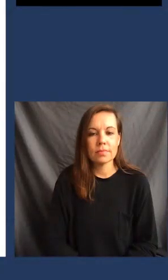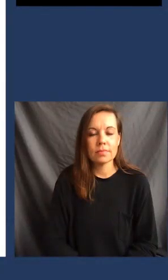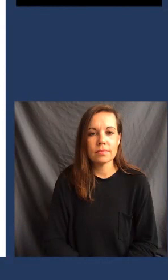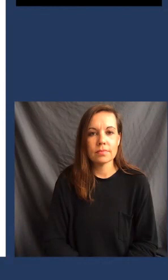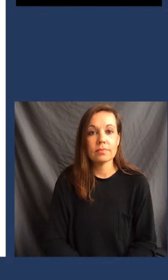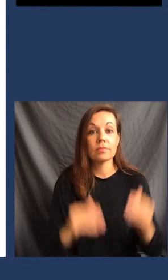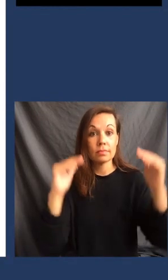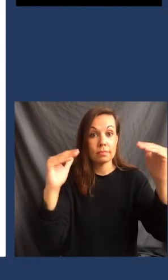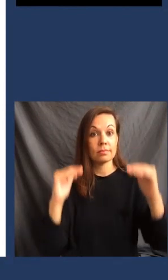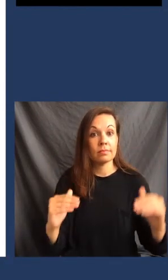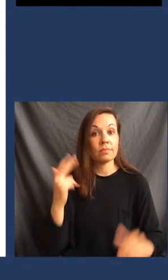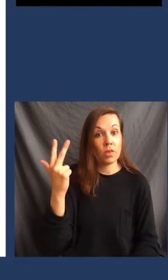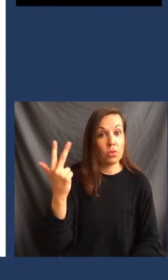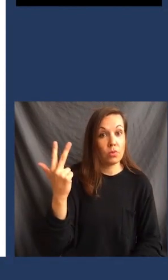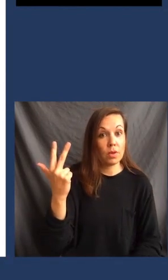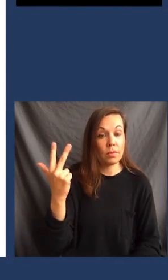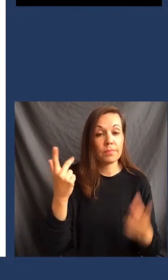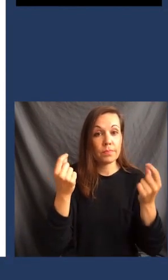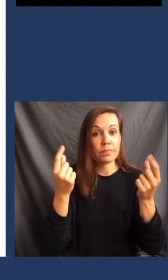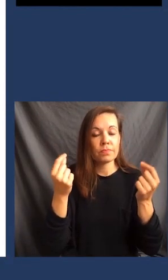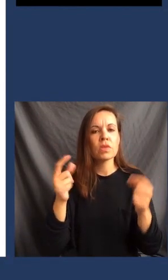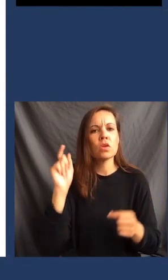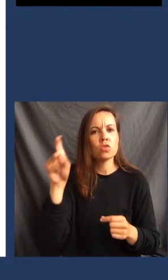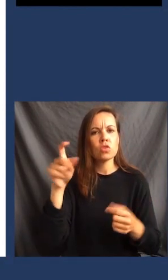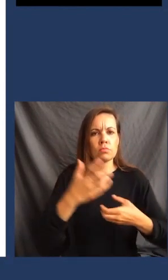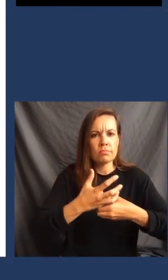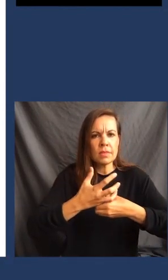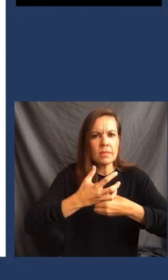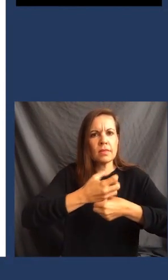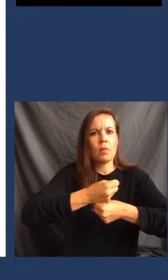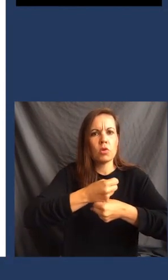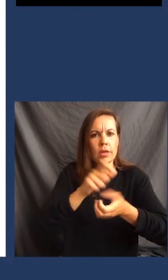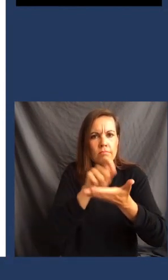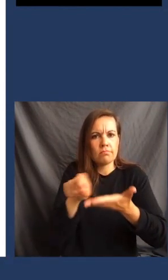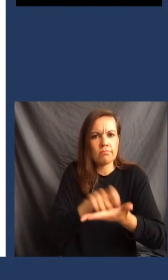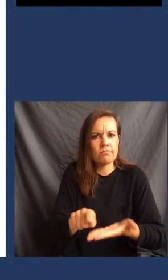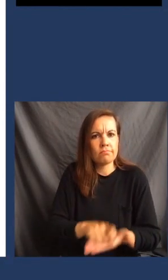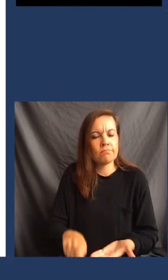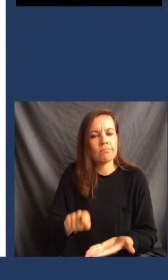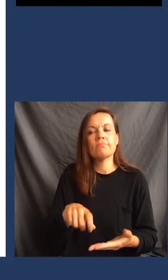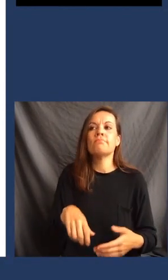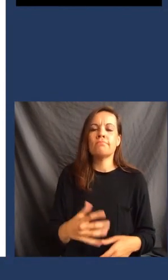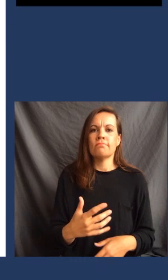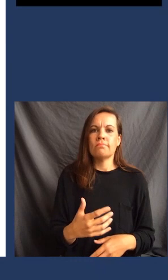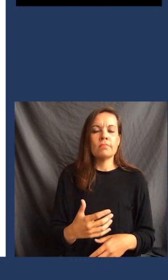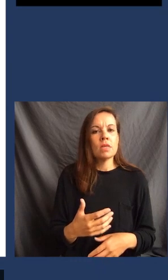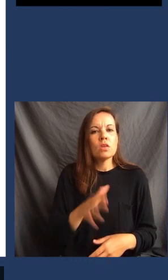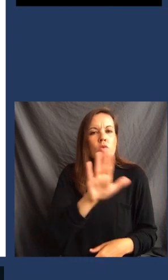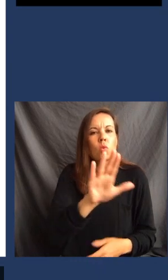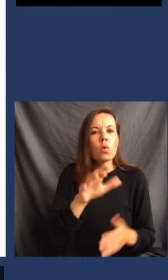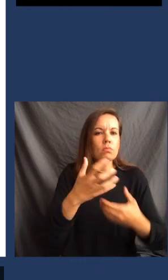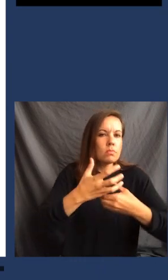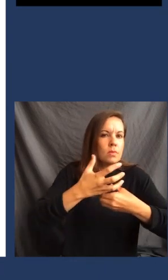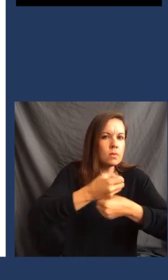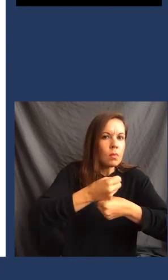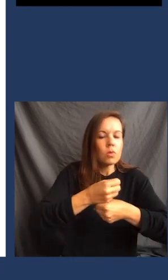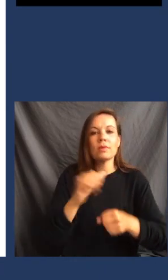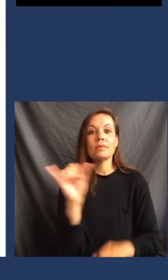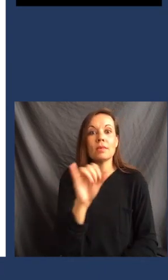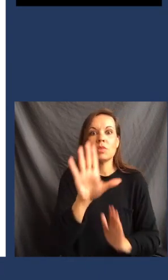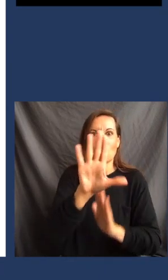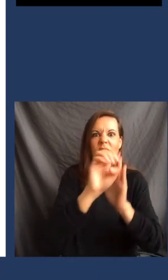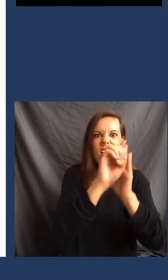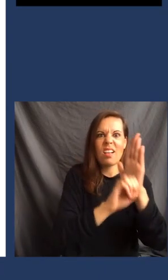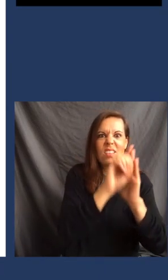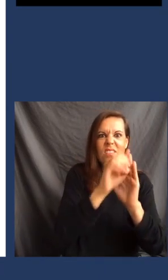The third step is to draft a compelling summary. Your summary is like your elevator pitch.